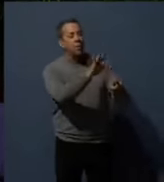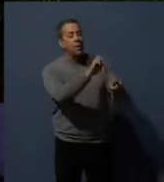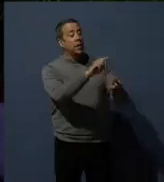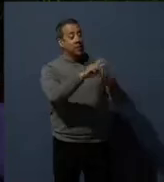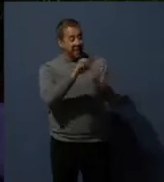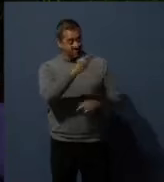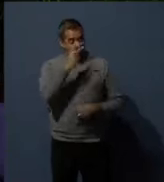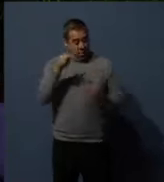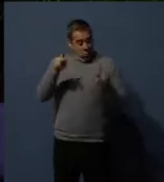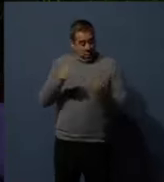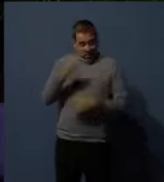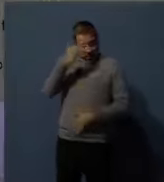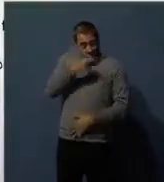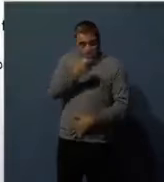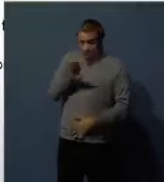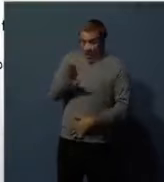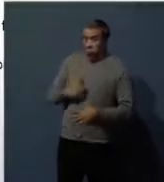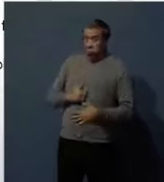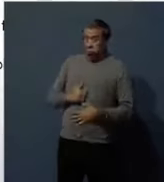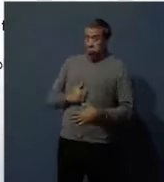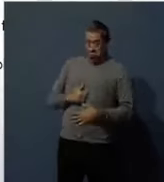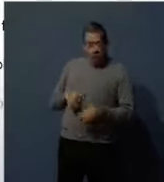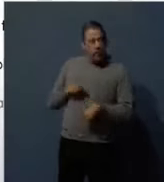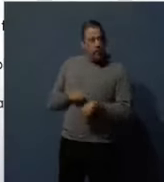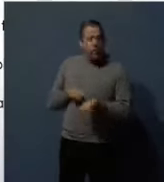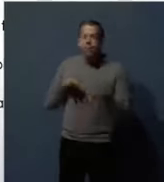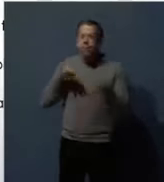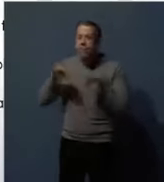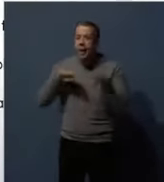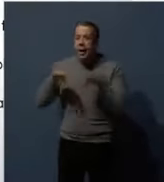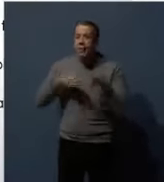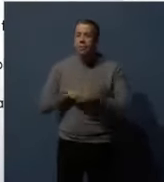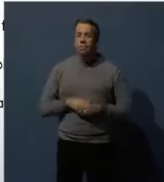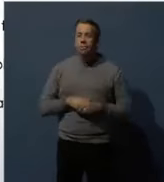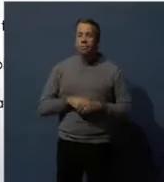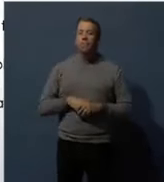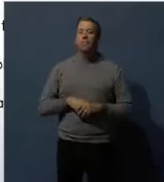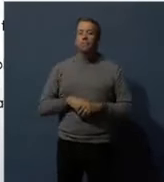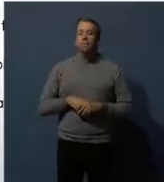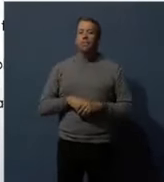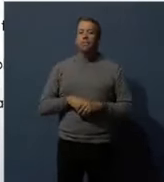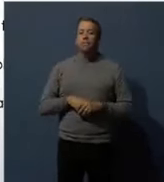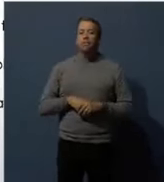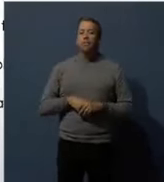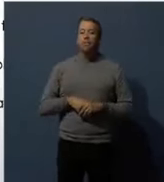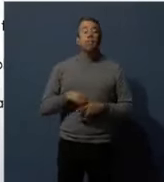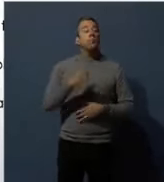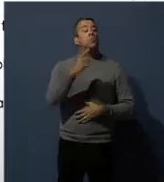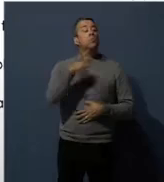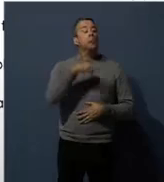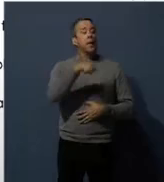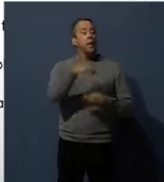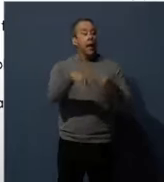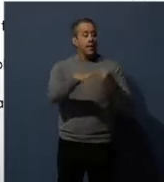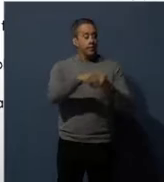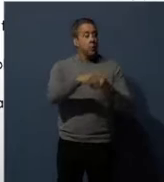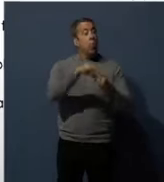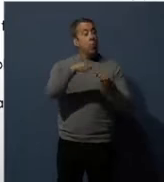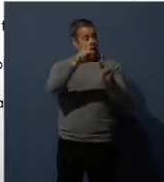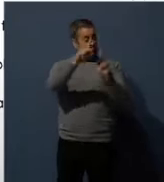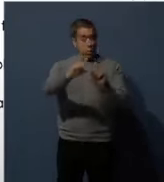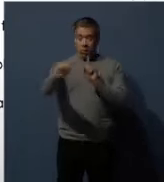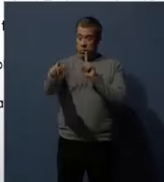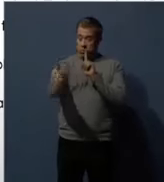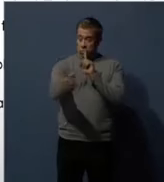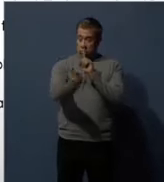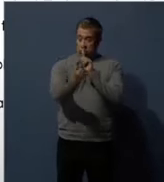me face-to-face. And then, let's see, where's, yes. And one other thing, when they see you in the lobby,